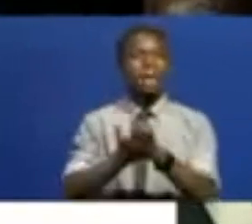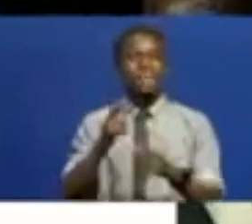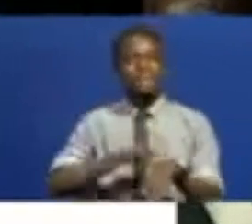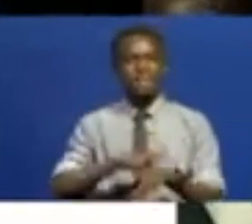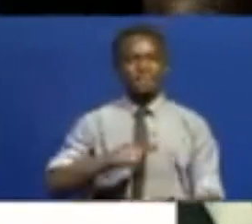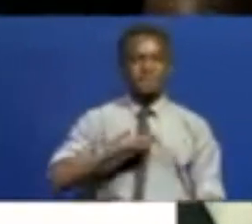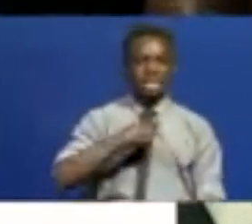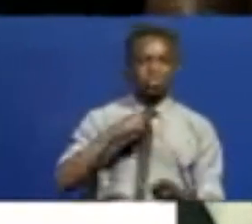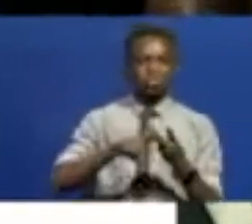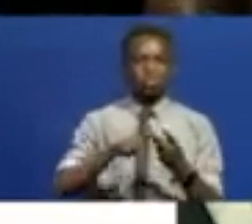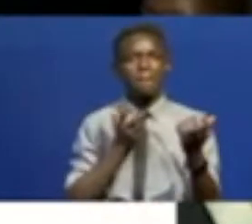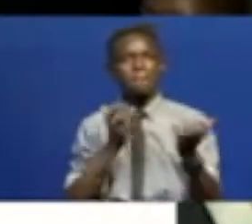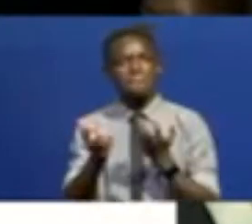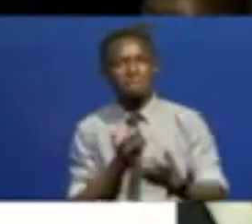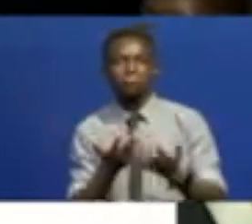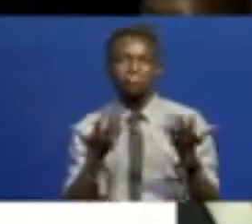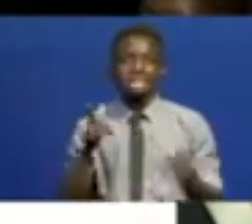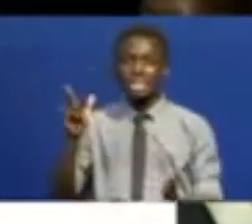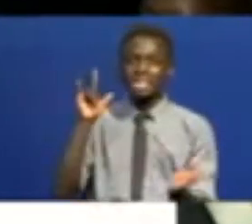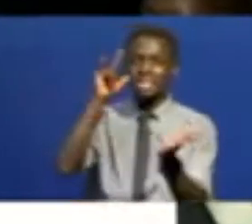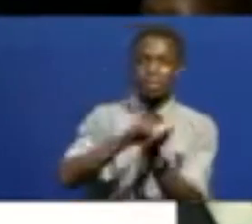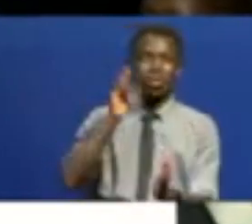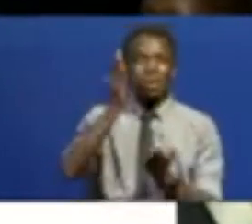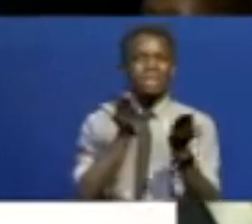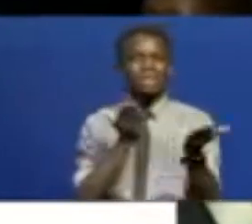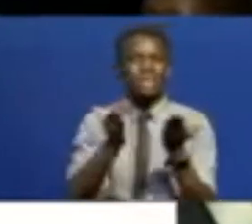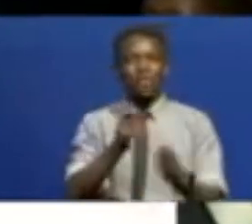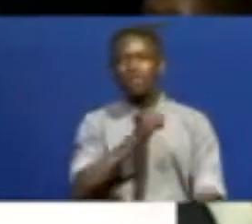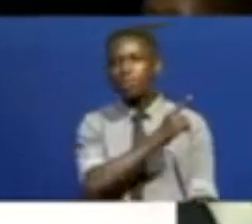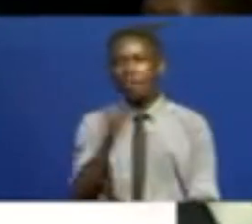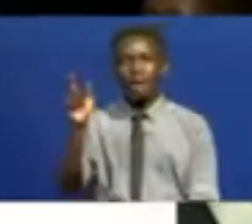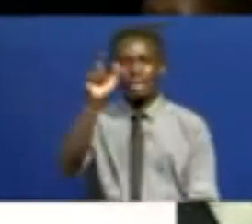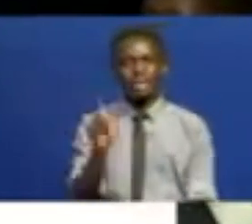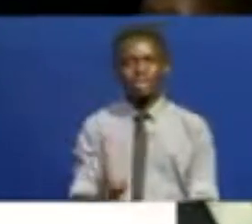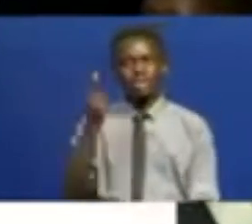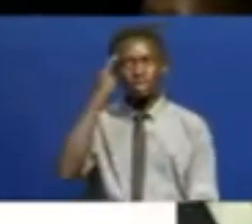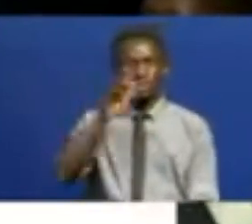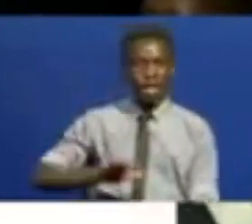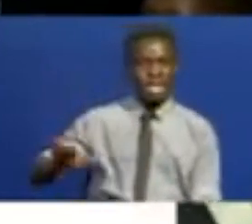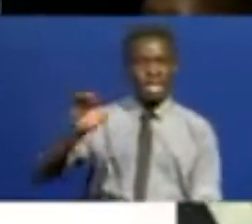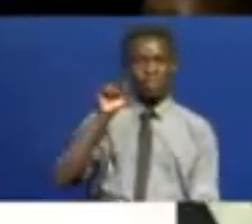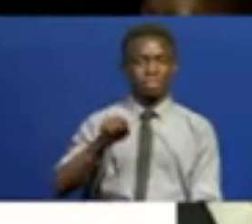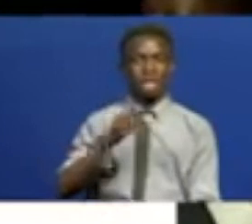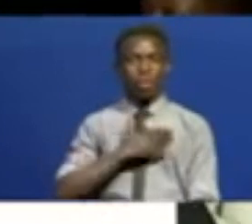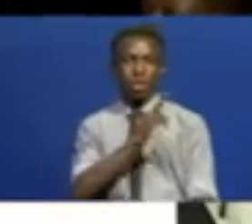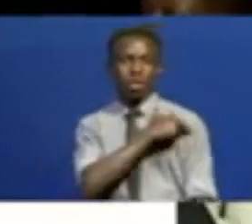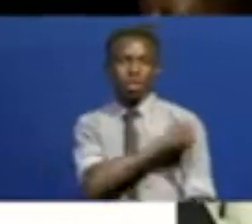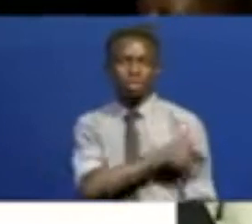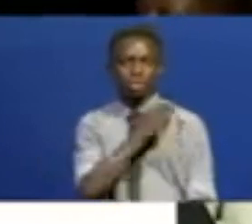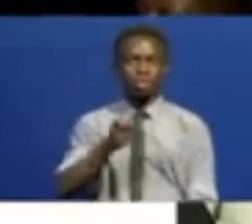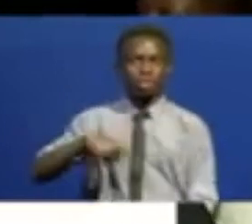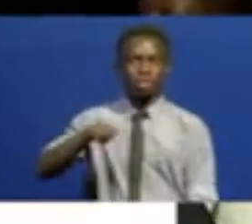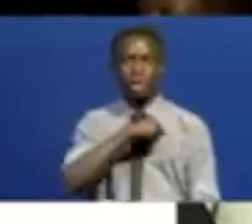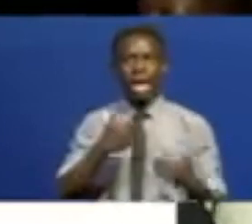business, and this will be an airport that will serve the entire region of South Rift. Our hospitals, we have already